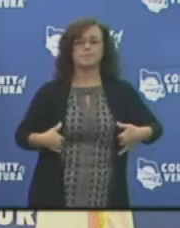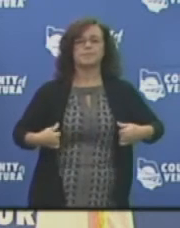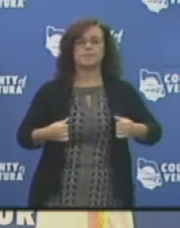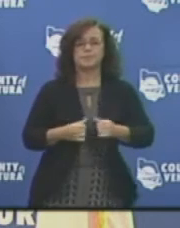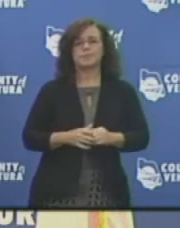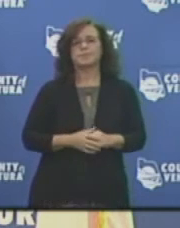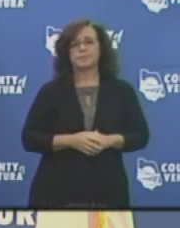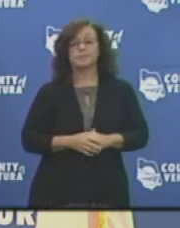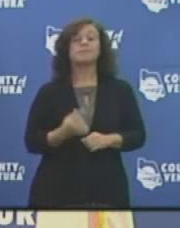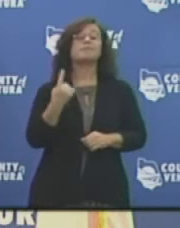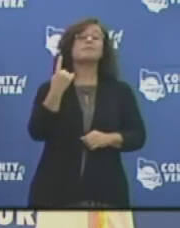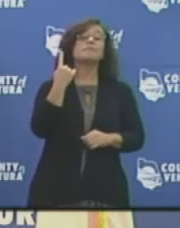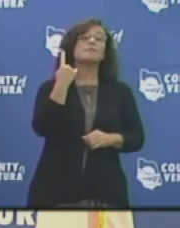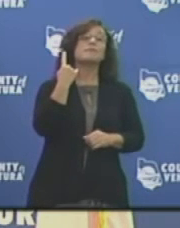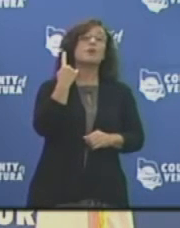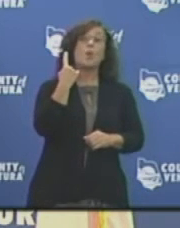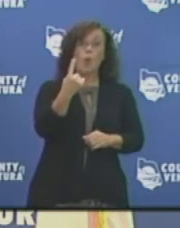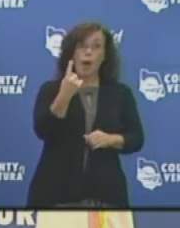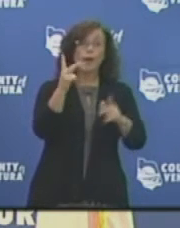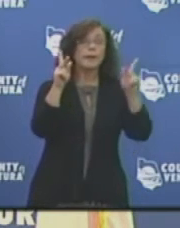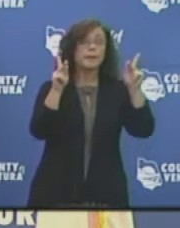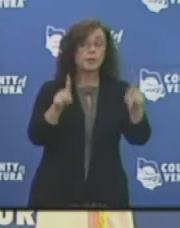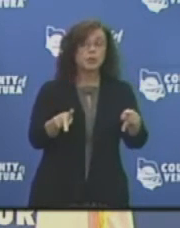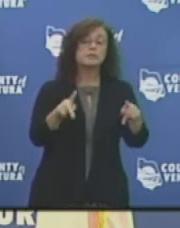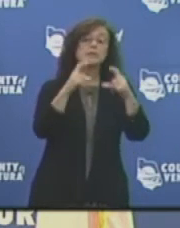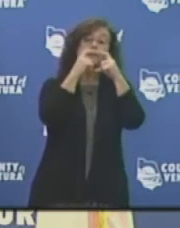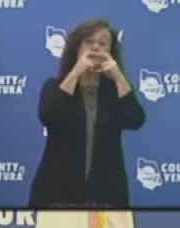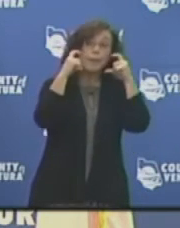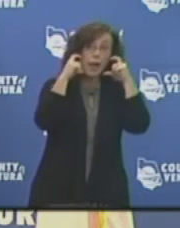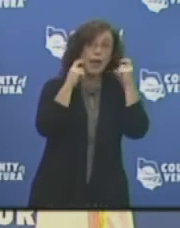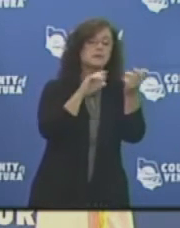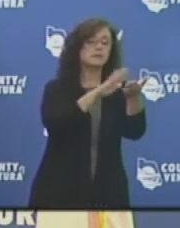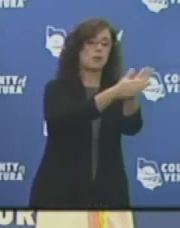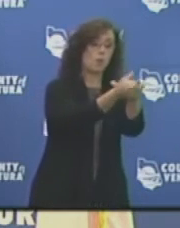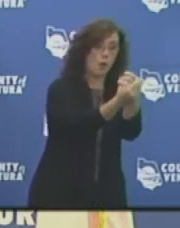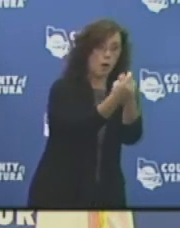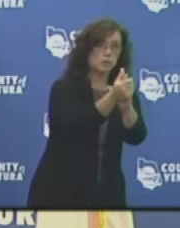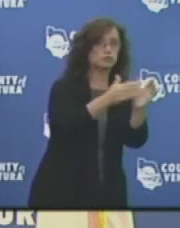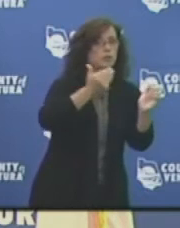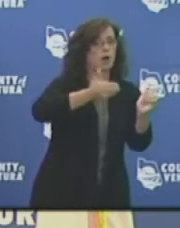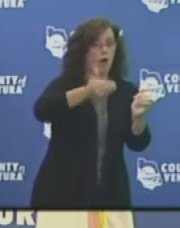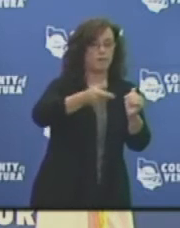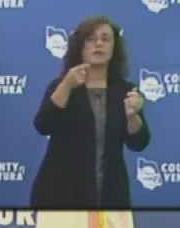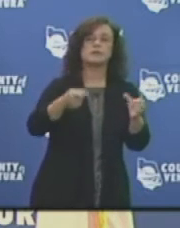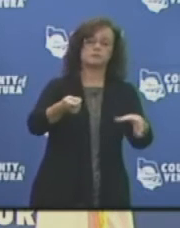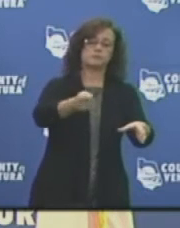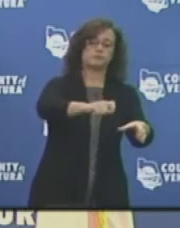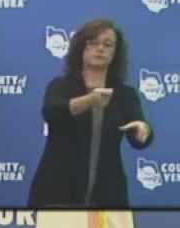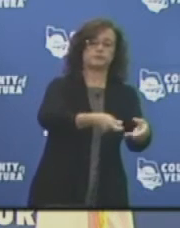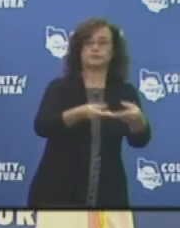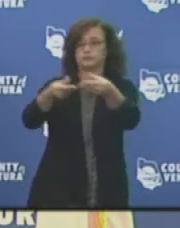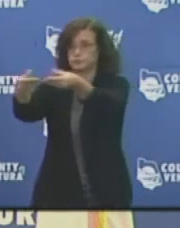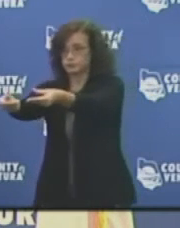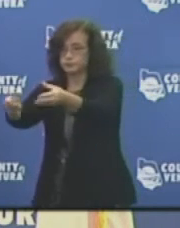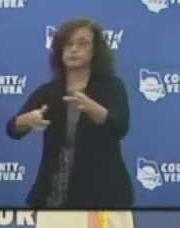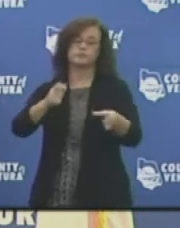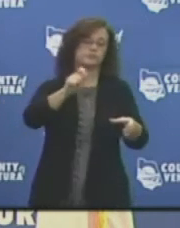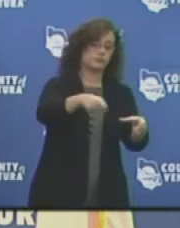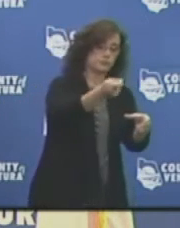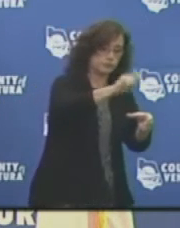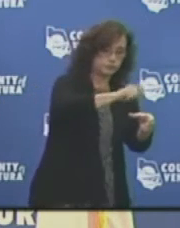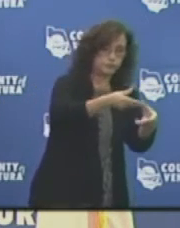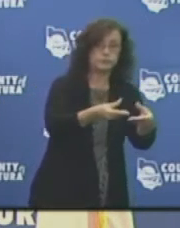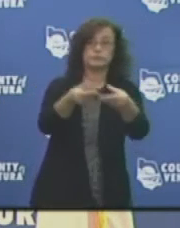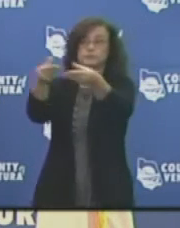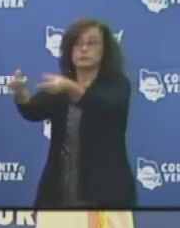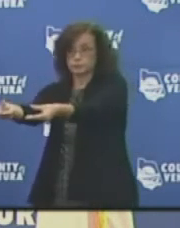frequently serve everyone by bringing the food around and serving people individually.